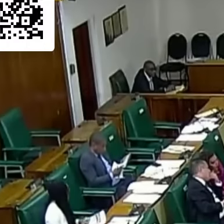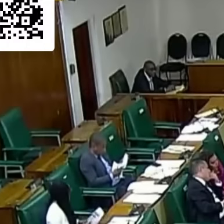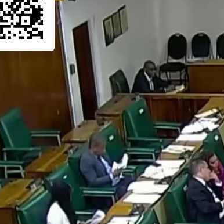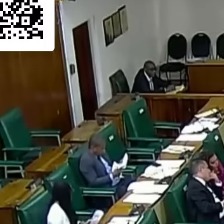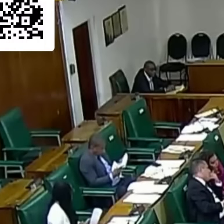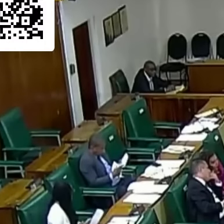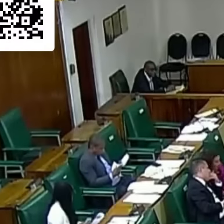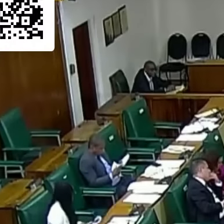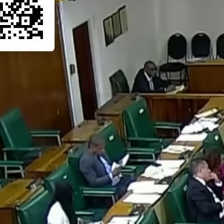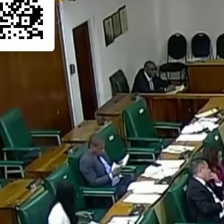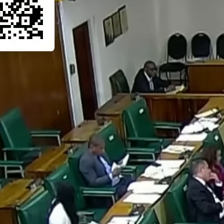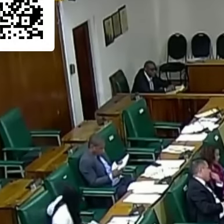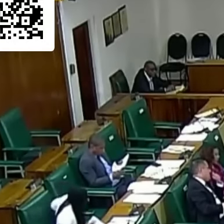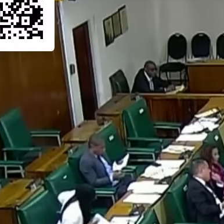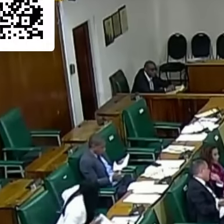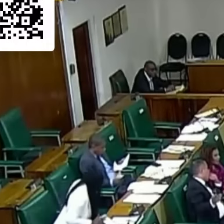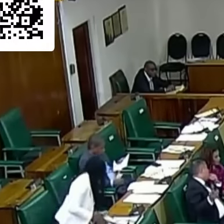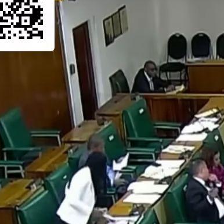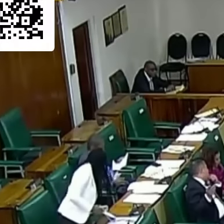Literally.